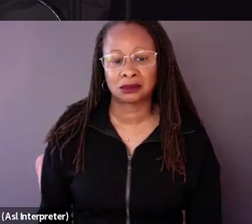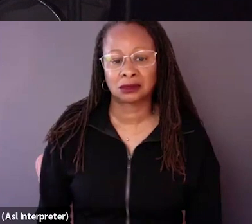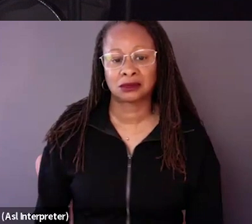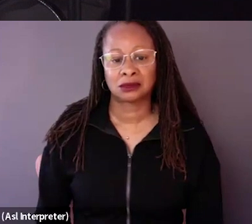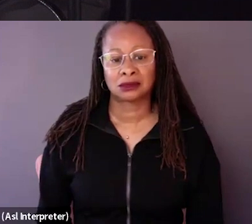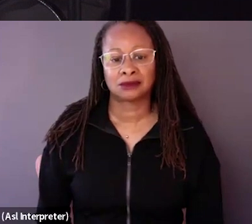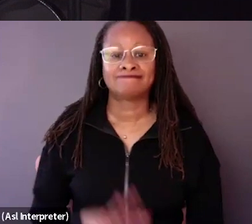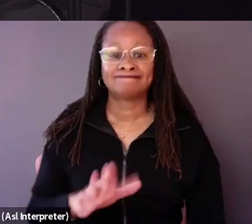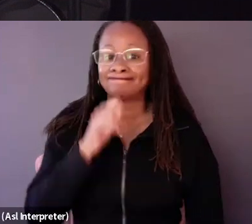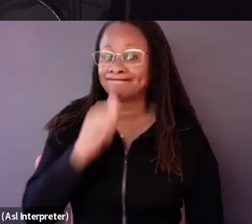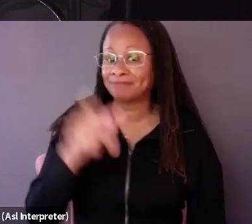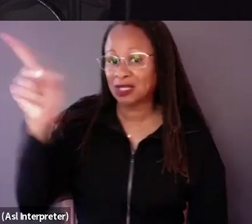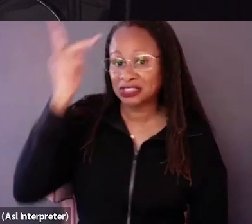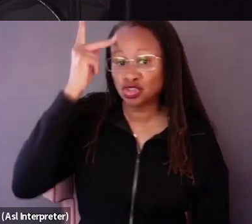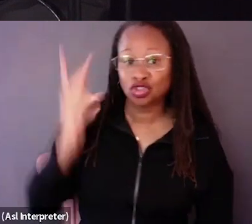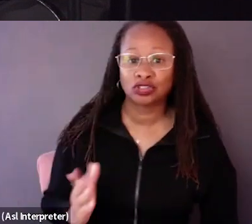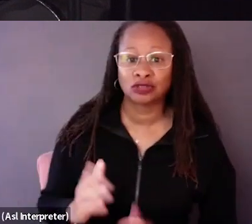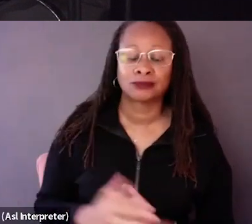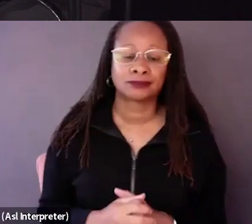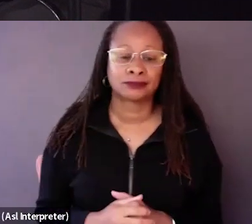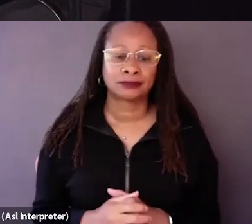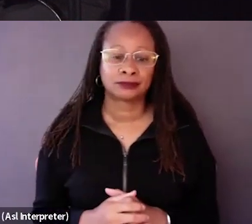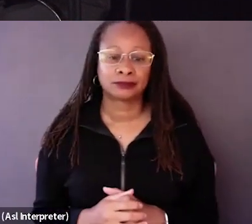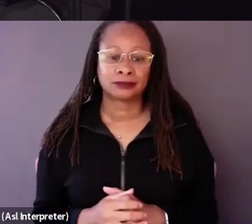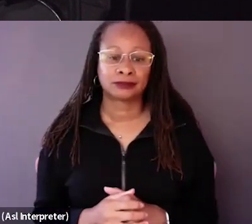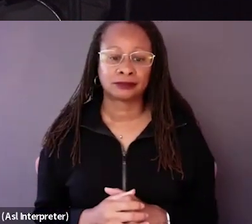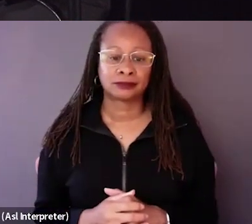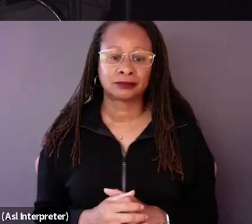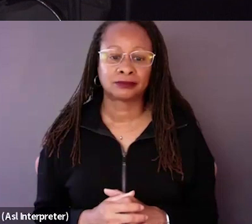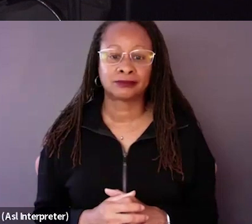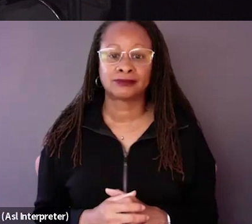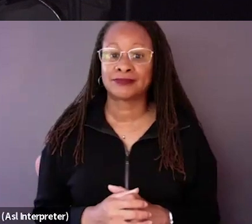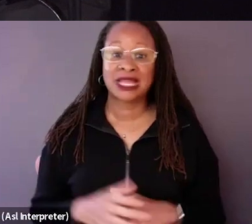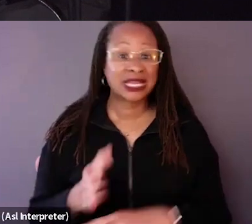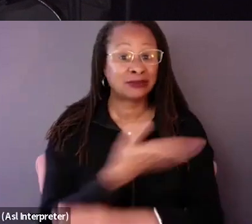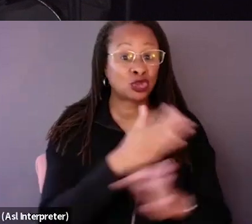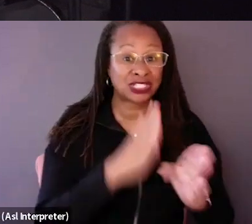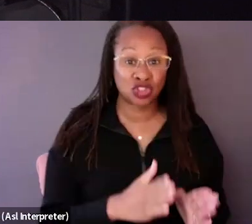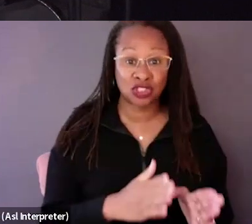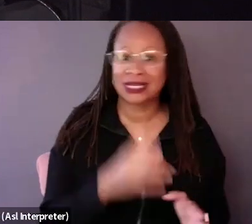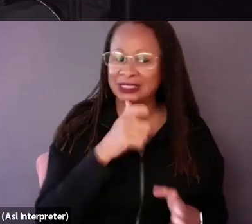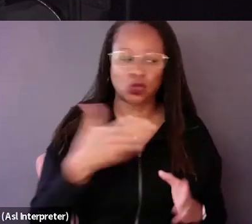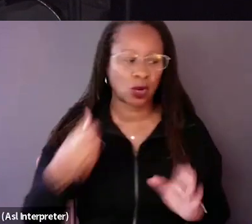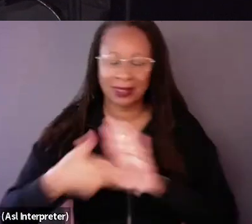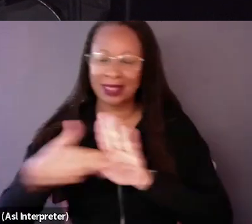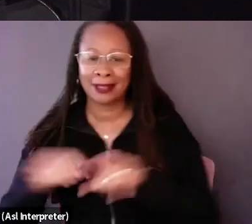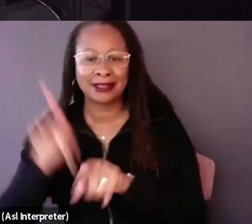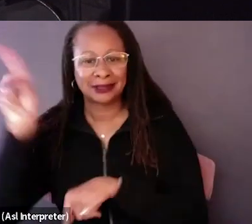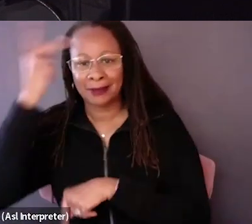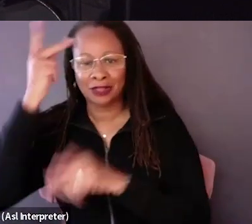But also he trusts people around him. He always says he